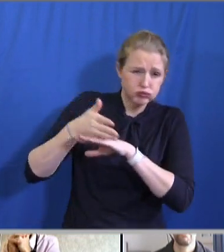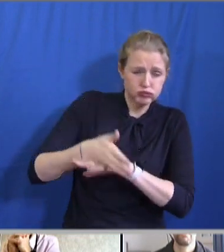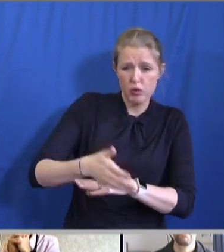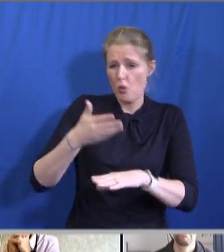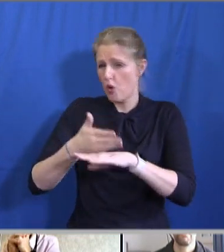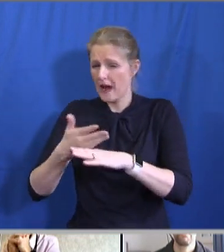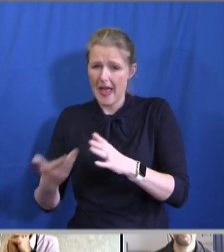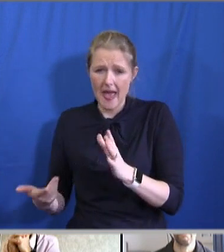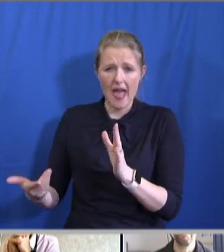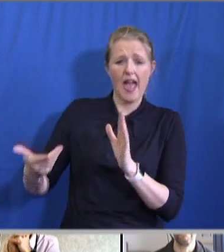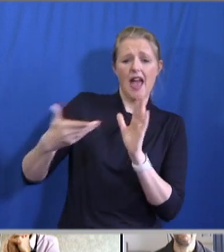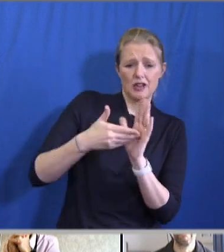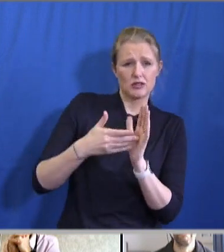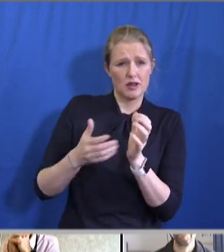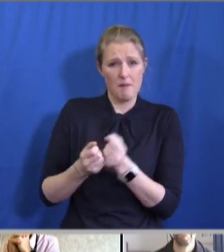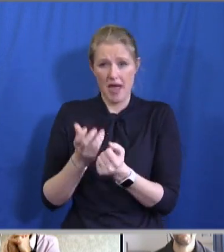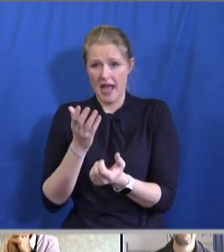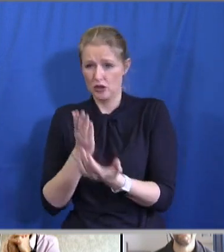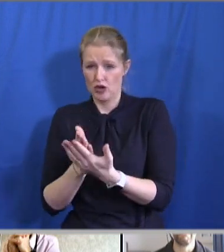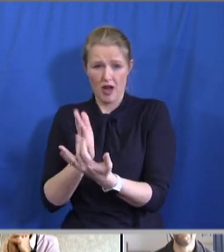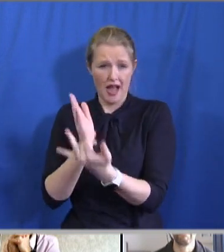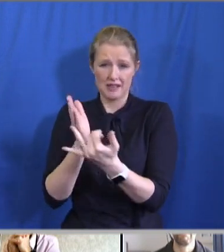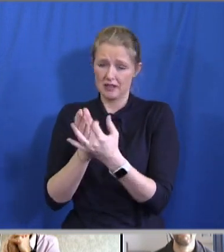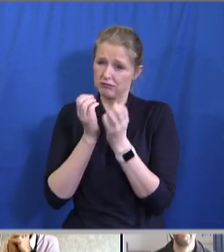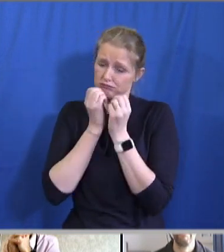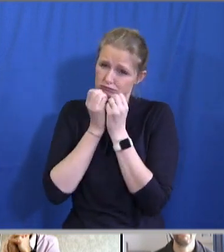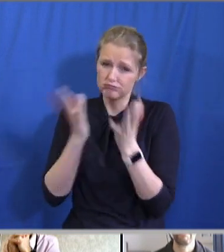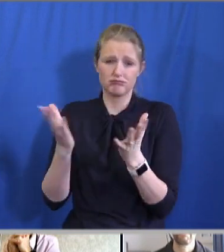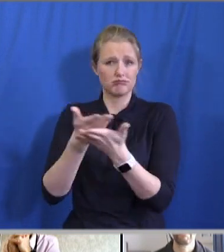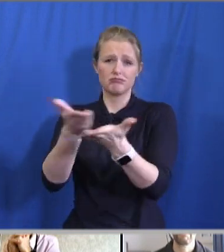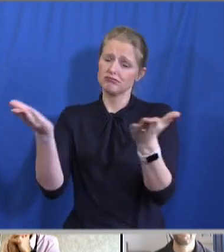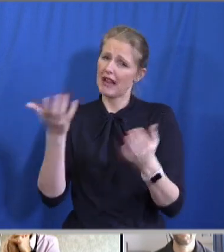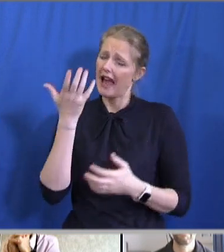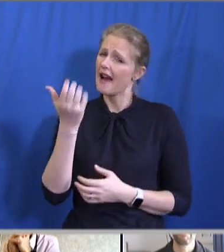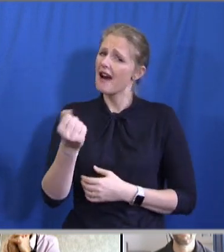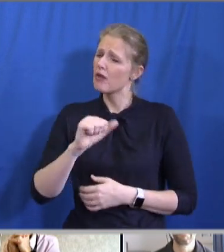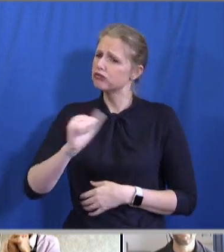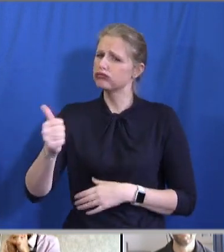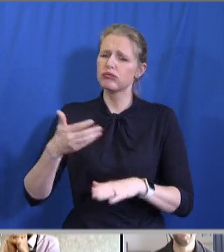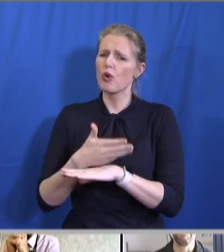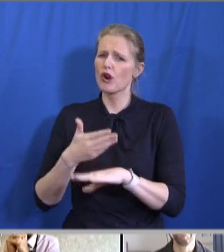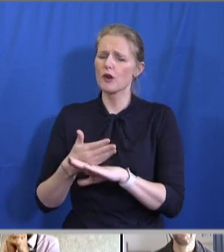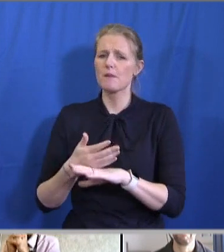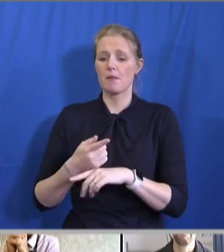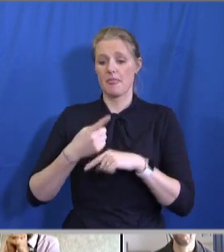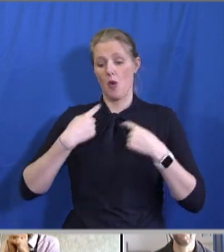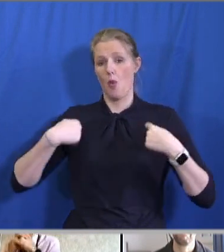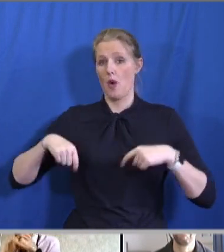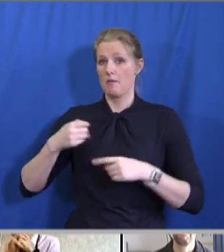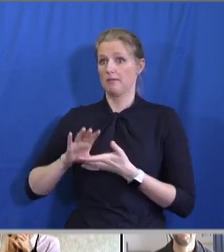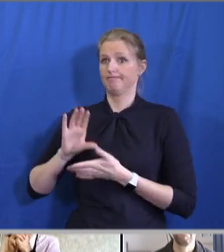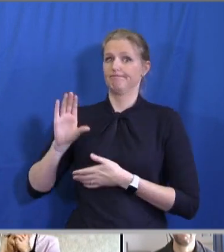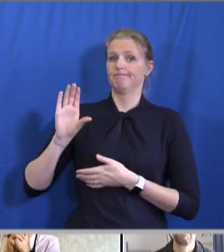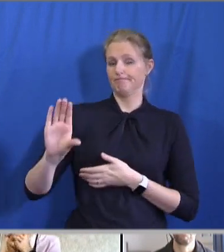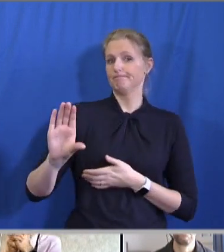open up their services and making sure they're fully accessible to the people who need them. We invested significantly towards the end